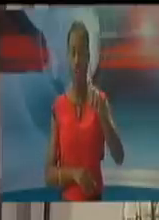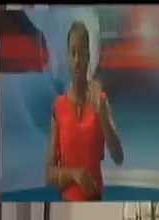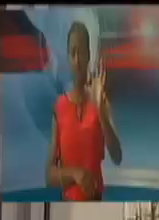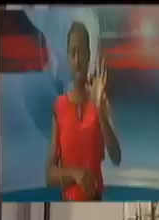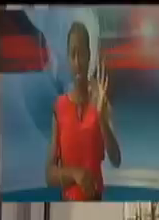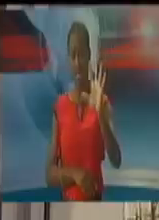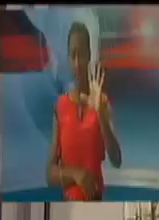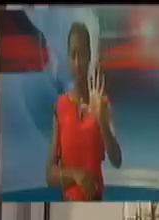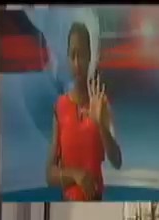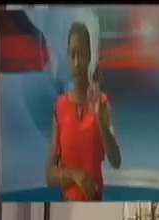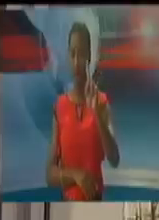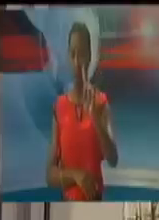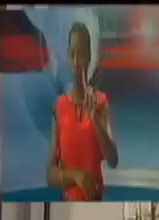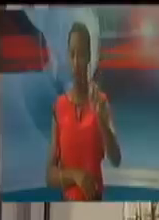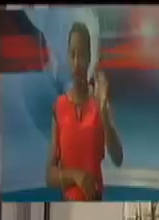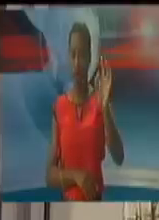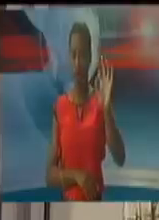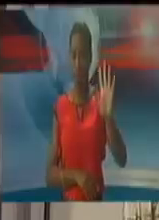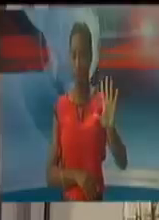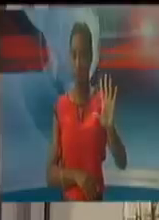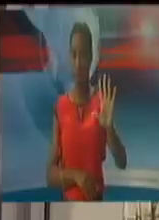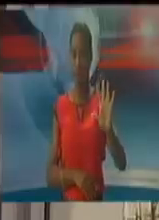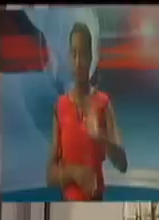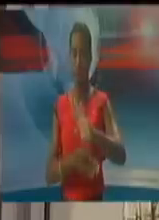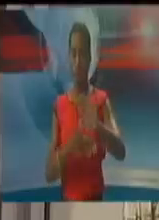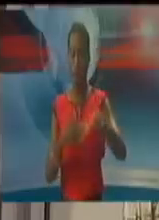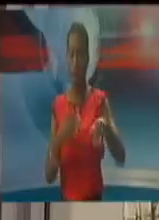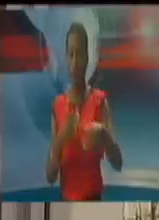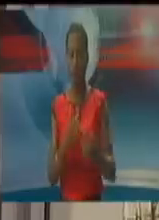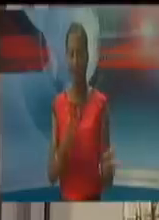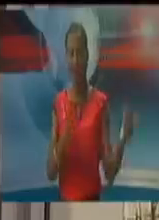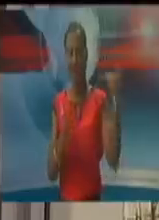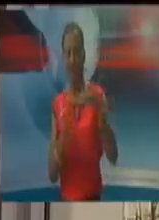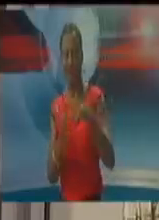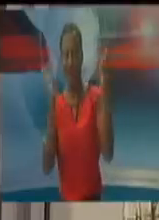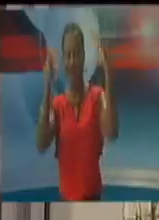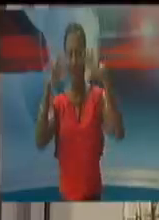1,195. Total number of repeated tests,